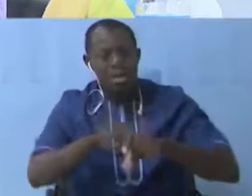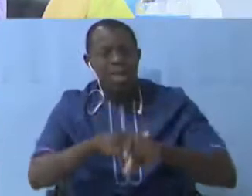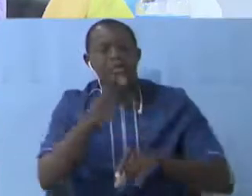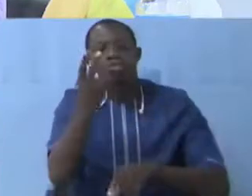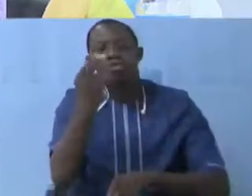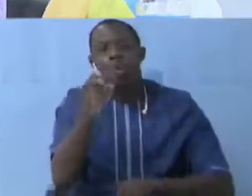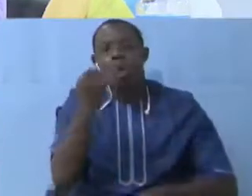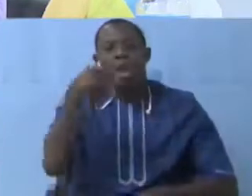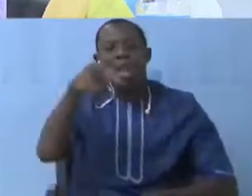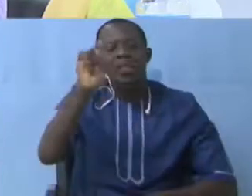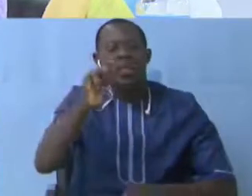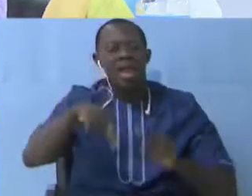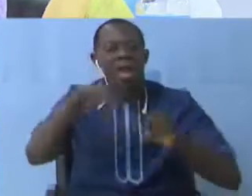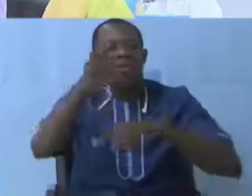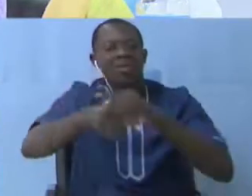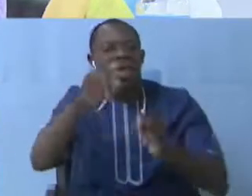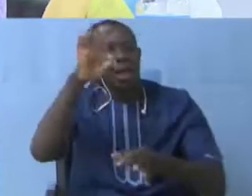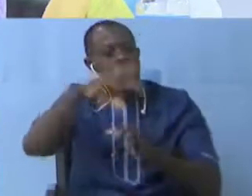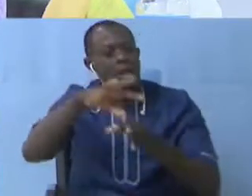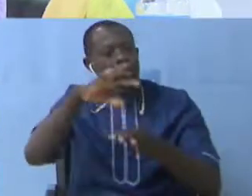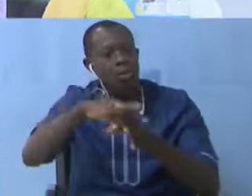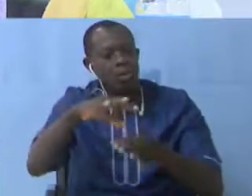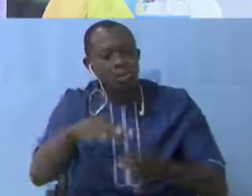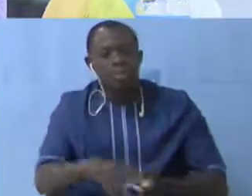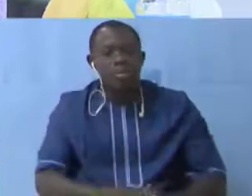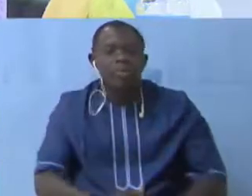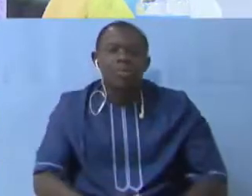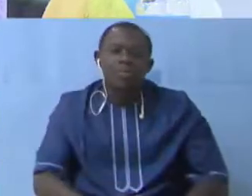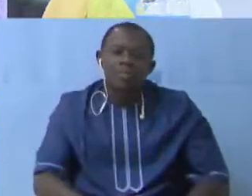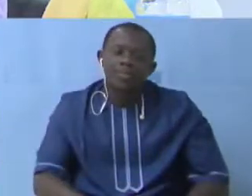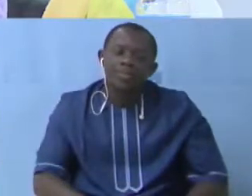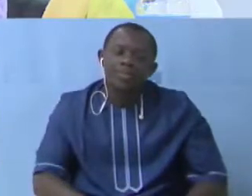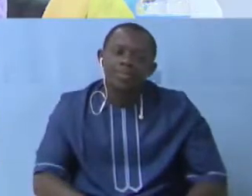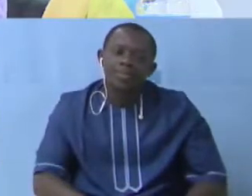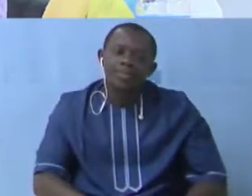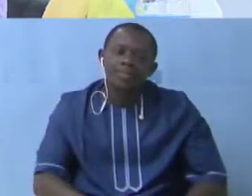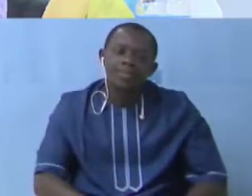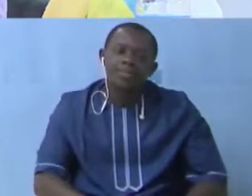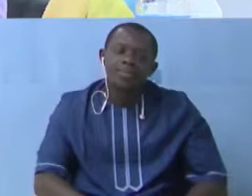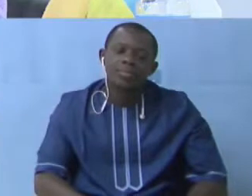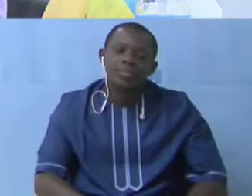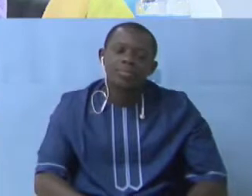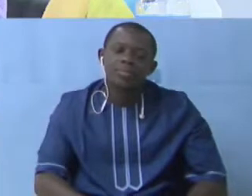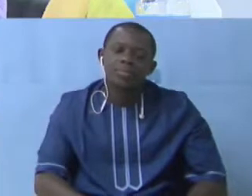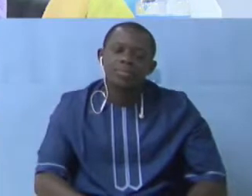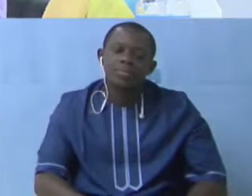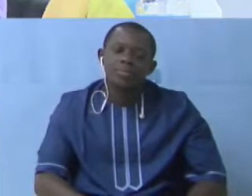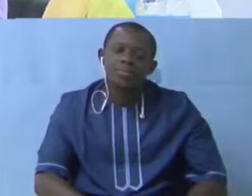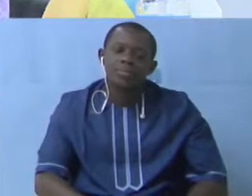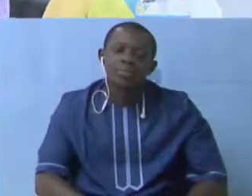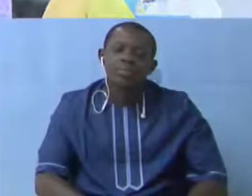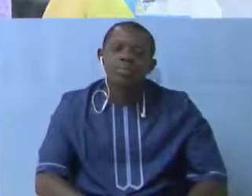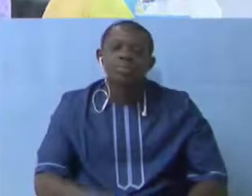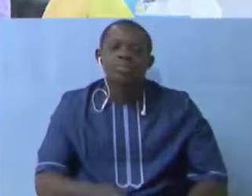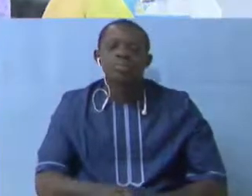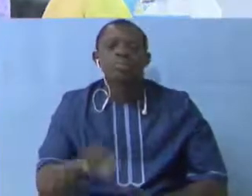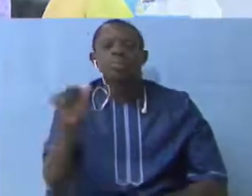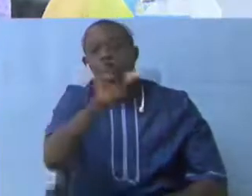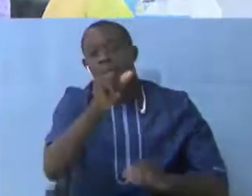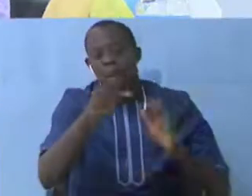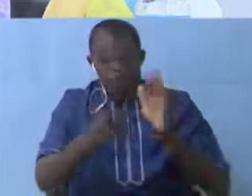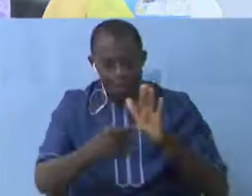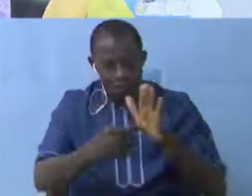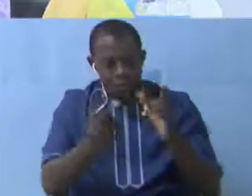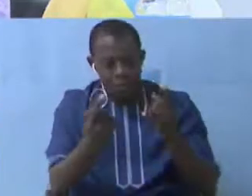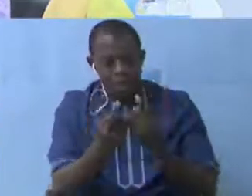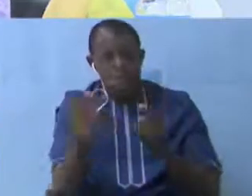ak yeneen case yoo xam ne am na ci atum 2011 gannaaw wote bi. Another important meeting that was held after the execution